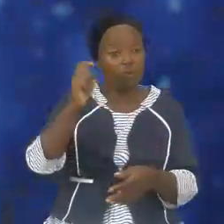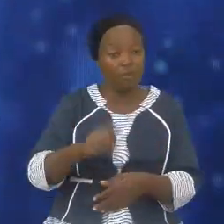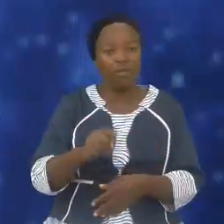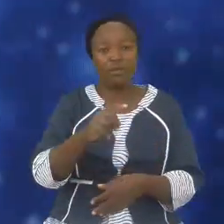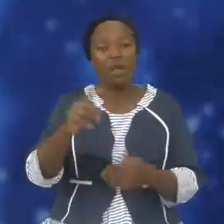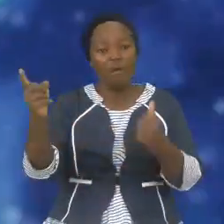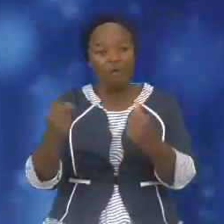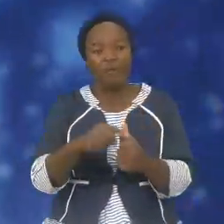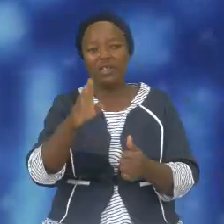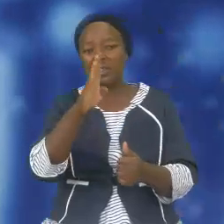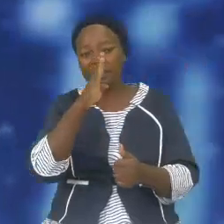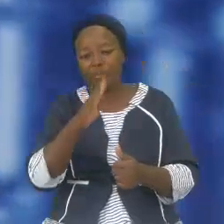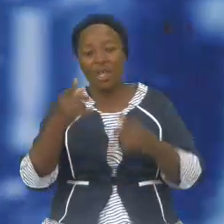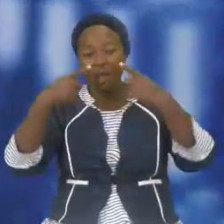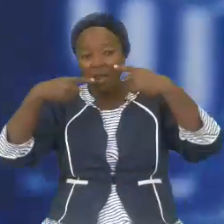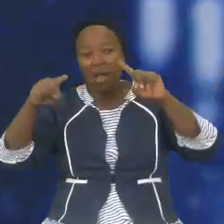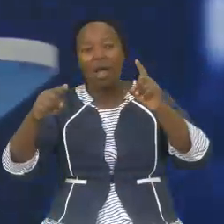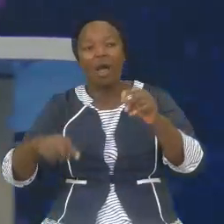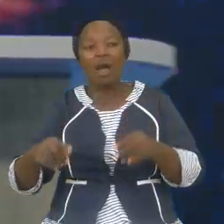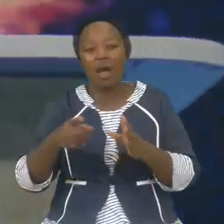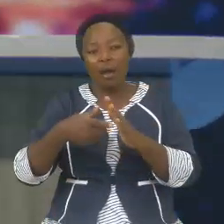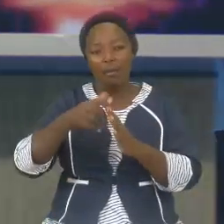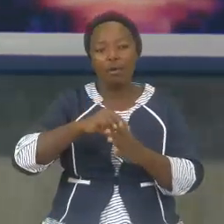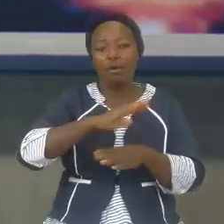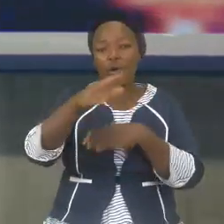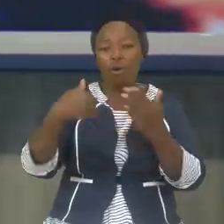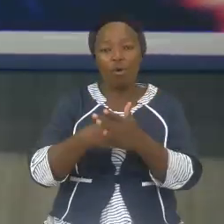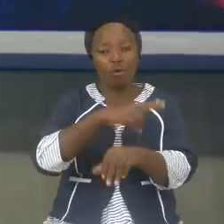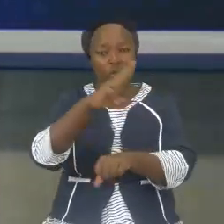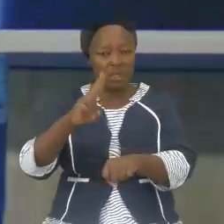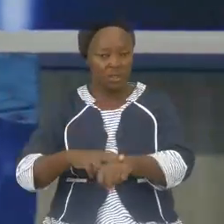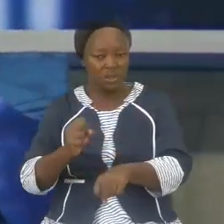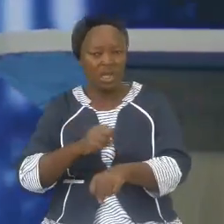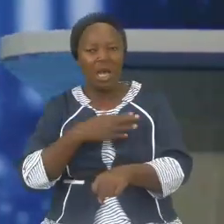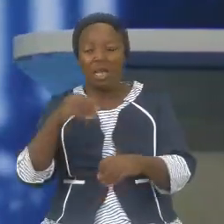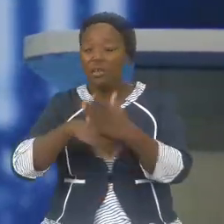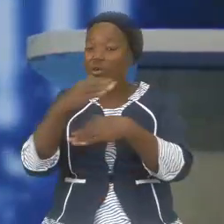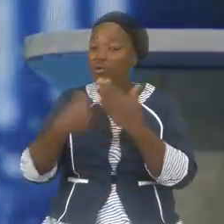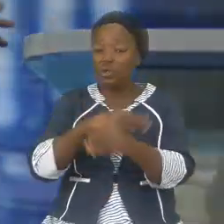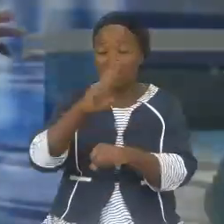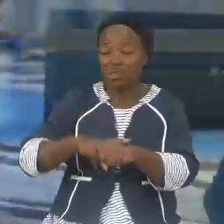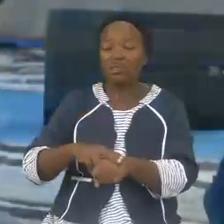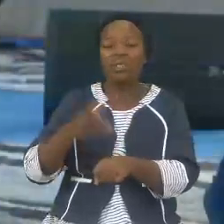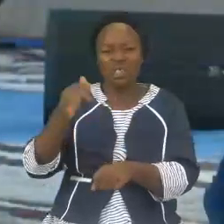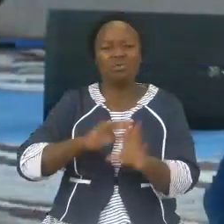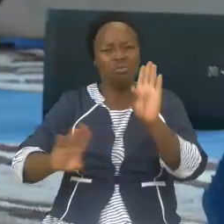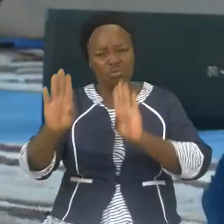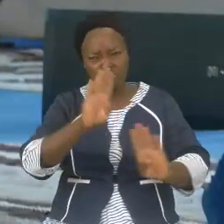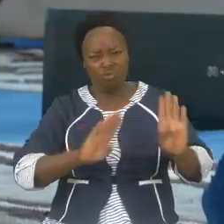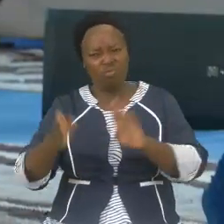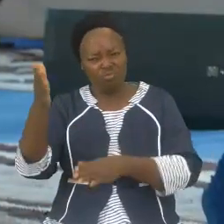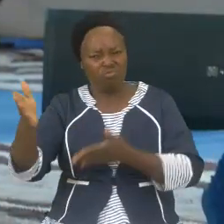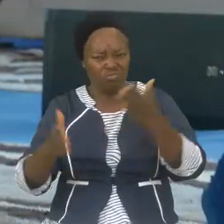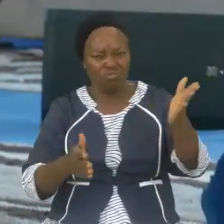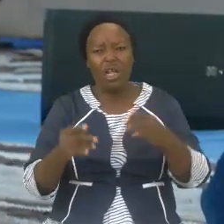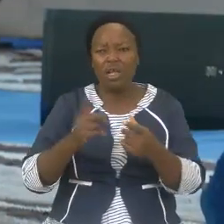all nations. All nations, there'll be trouble in all those nations as we're coming to the end of it. And it is the gospel